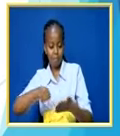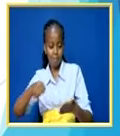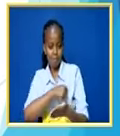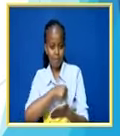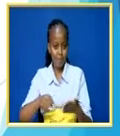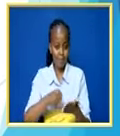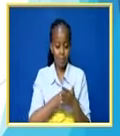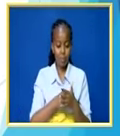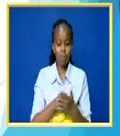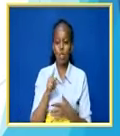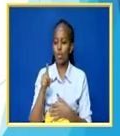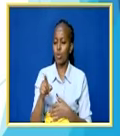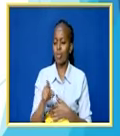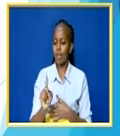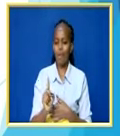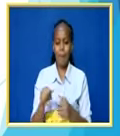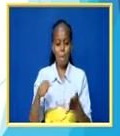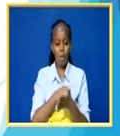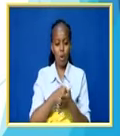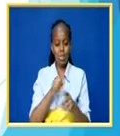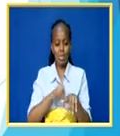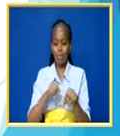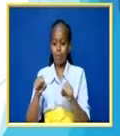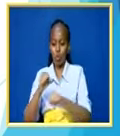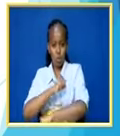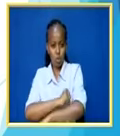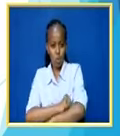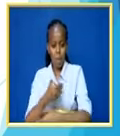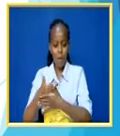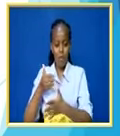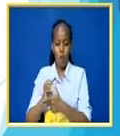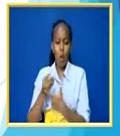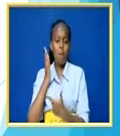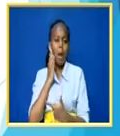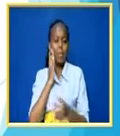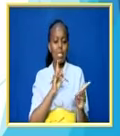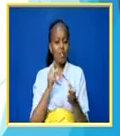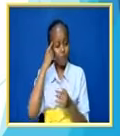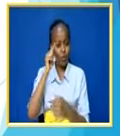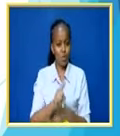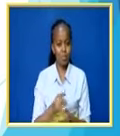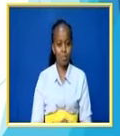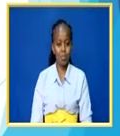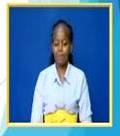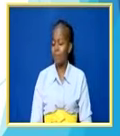Mm-hmm. Did you polish your shoes when you're in school? Yes. Or mommy used to do it for you?